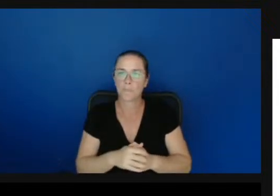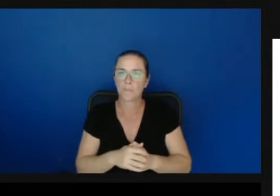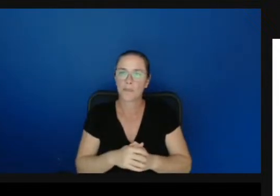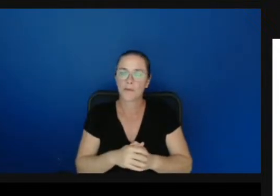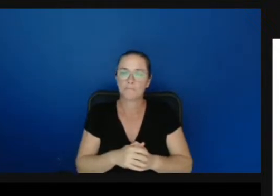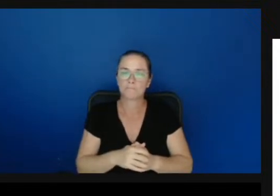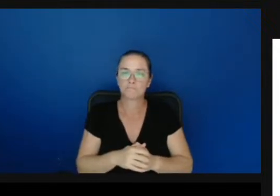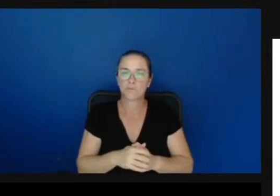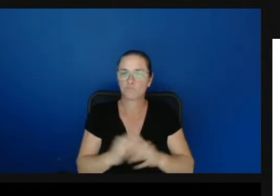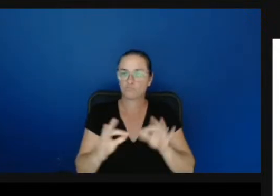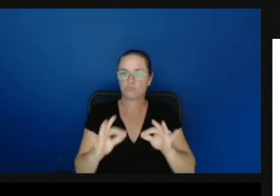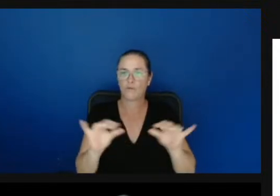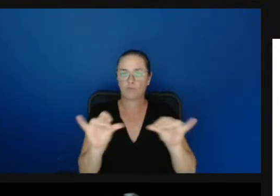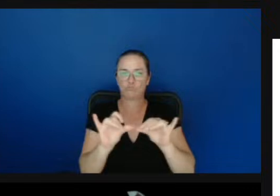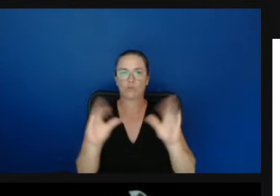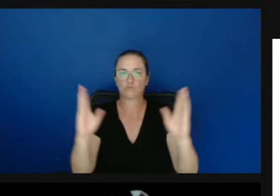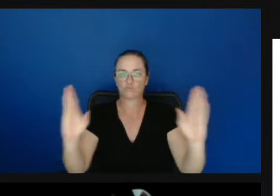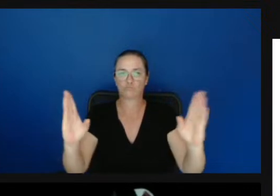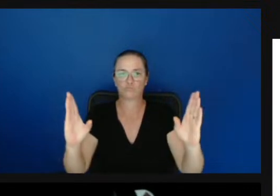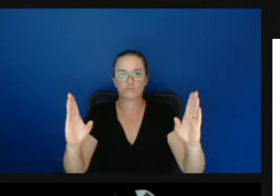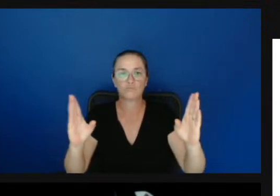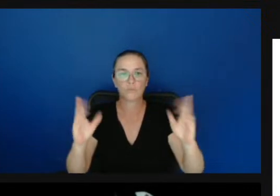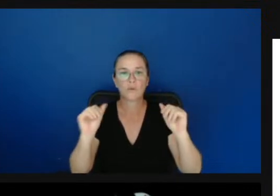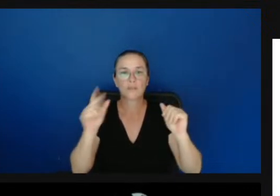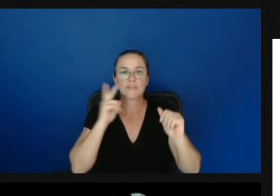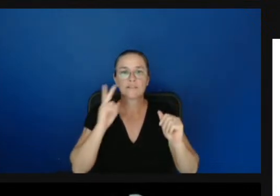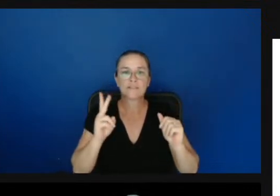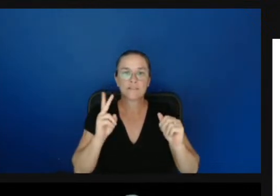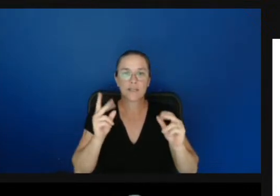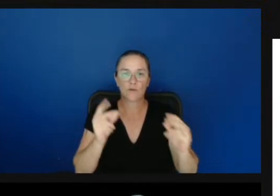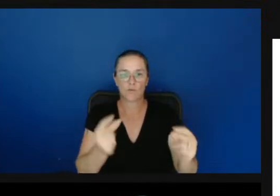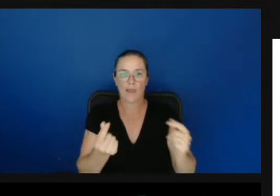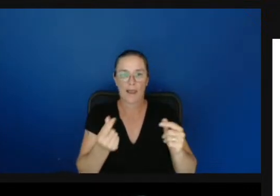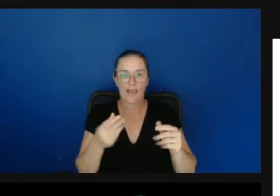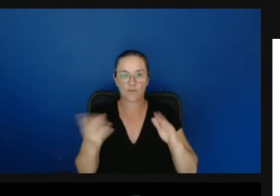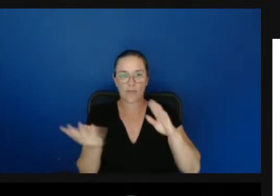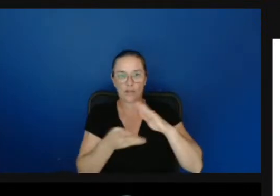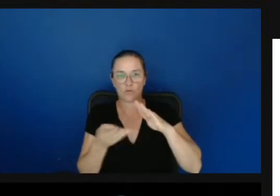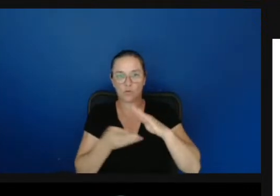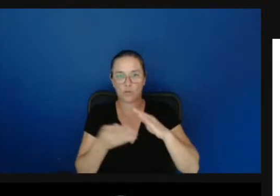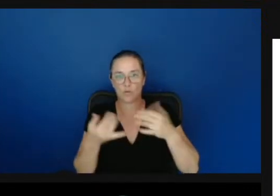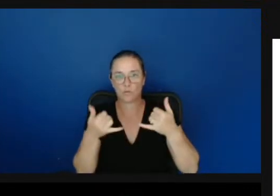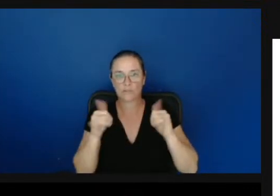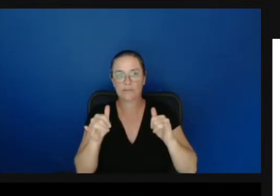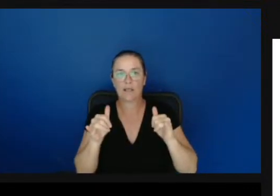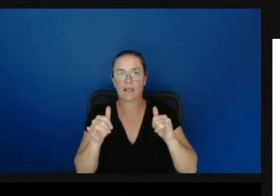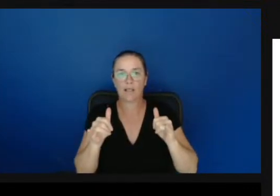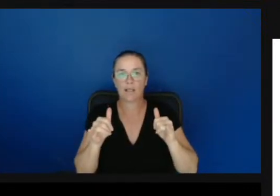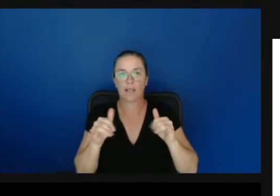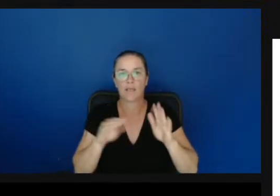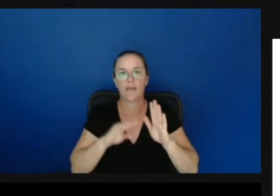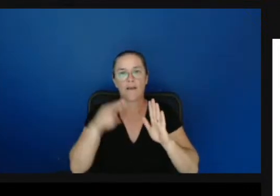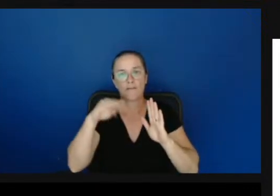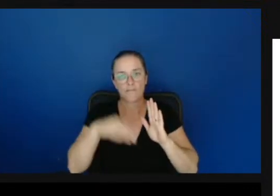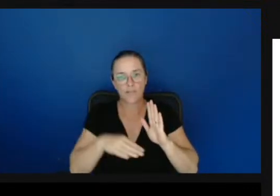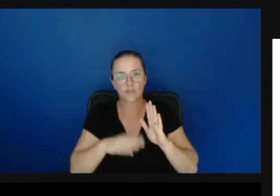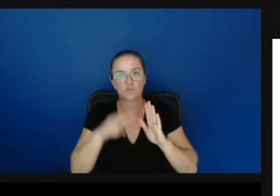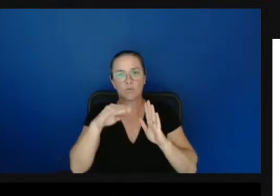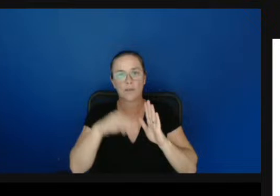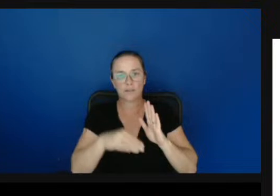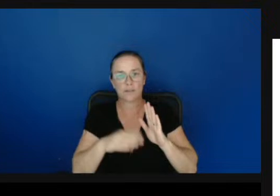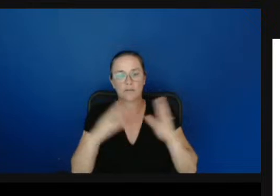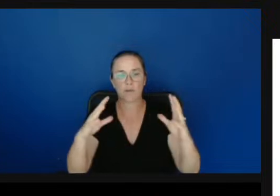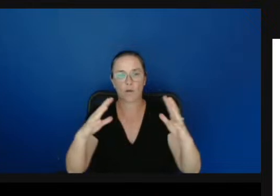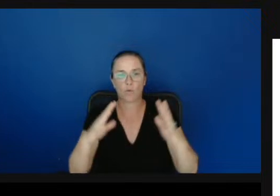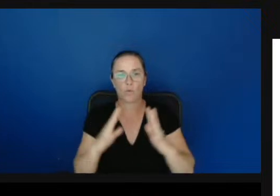out. You can see that immediately following that intrusion, we're still fluctuating deflation inflation events, but more or